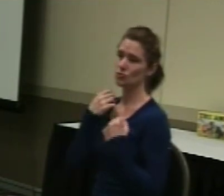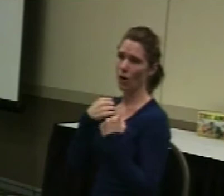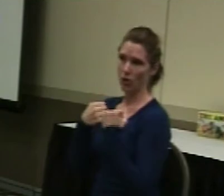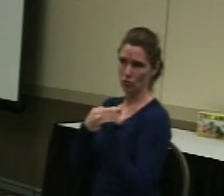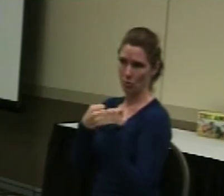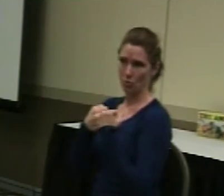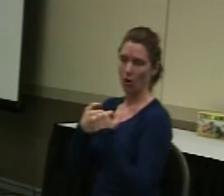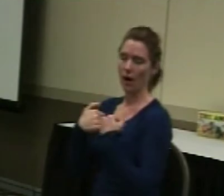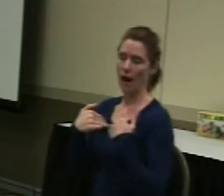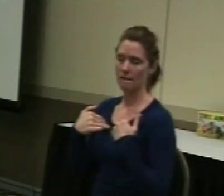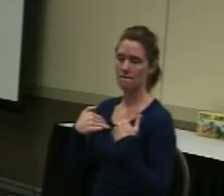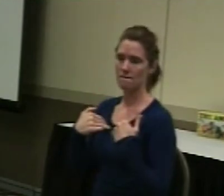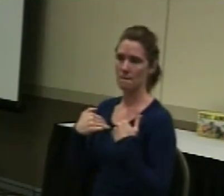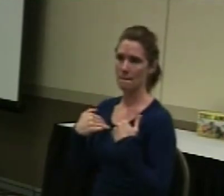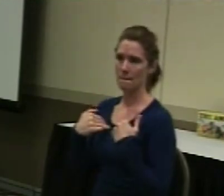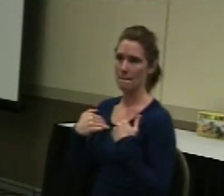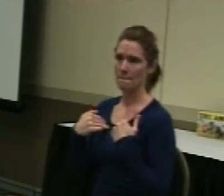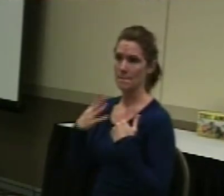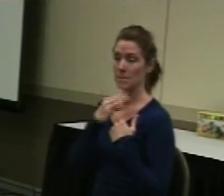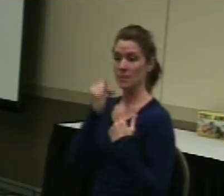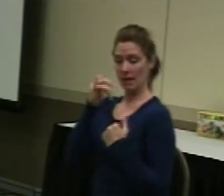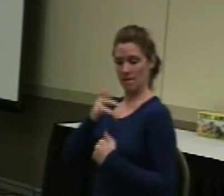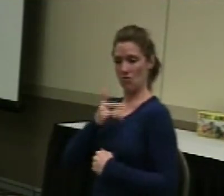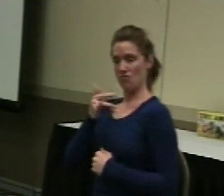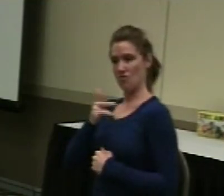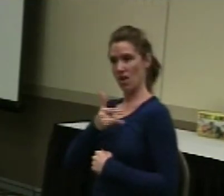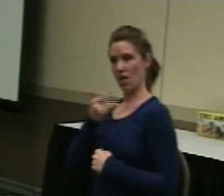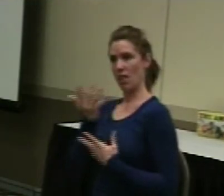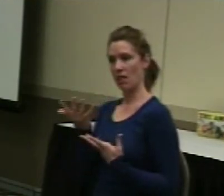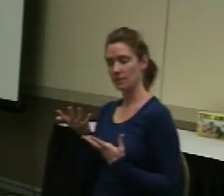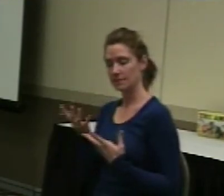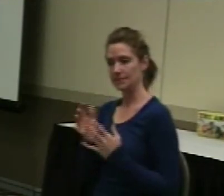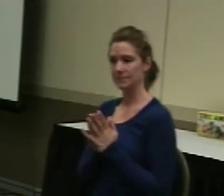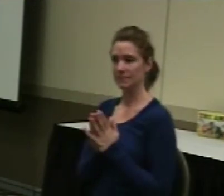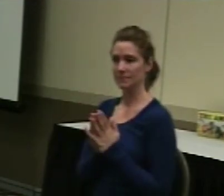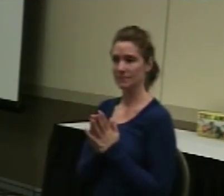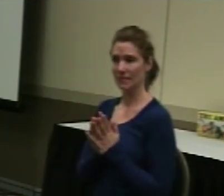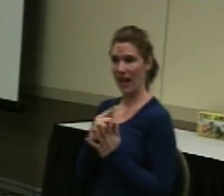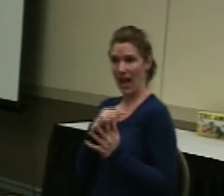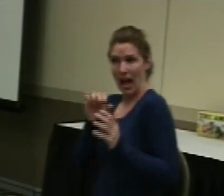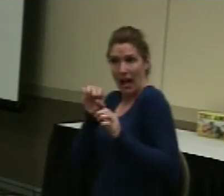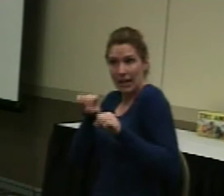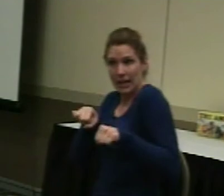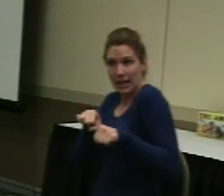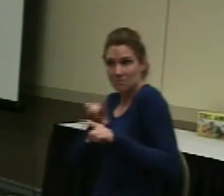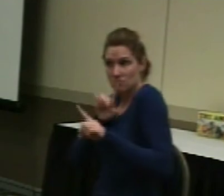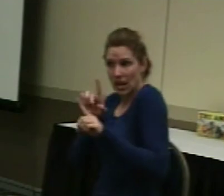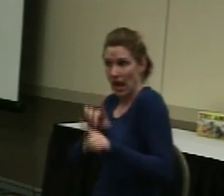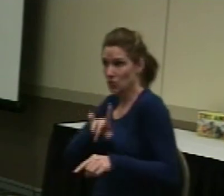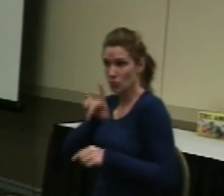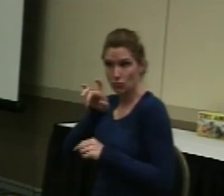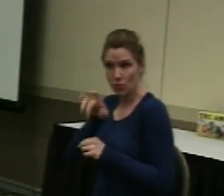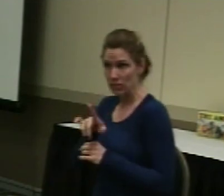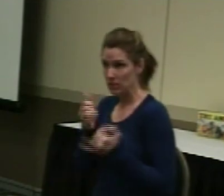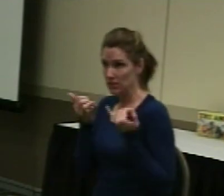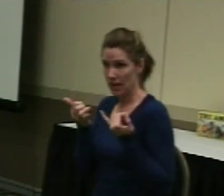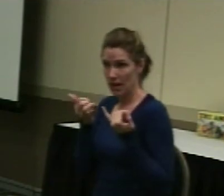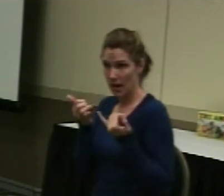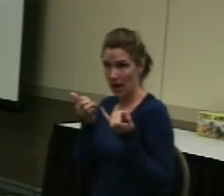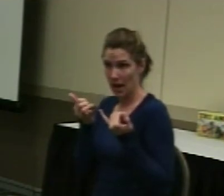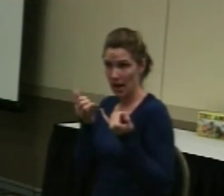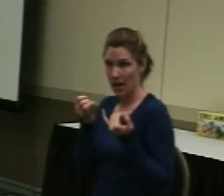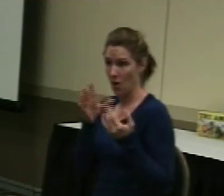and if you feel in any way that I can answer your questions today